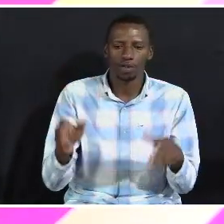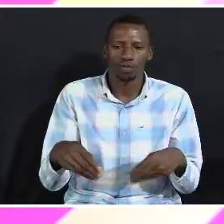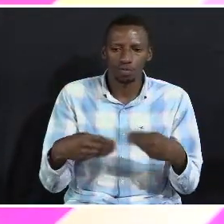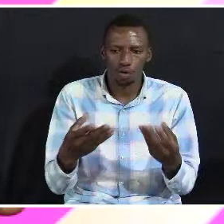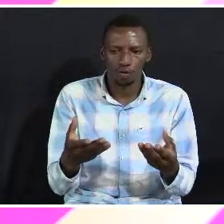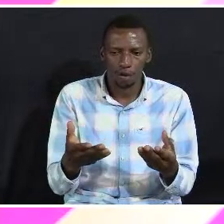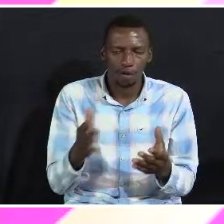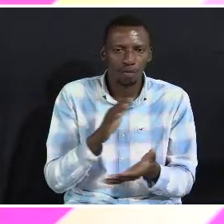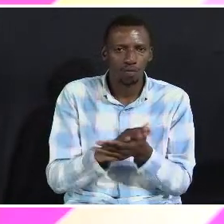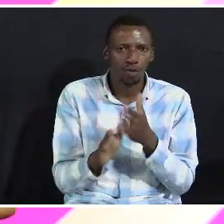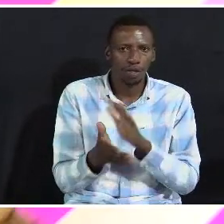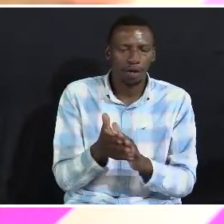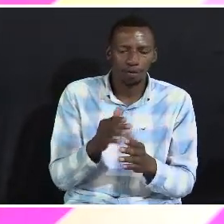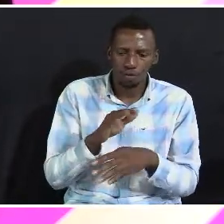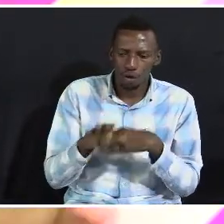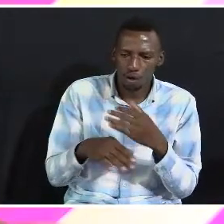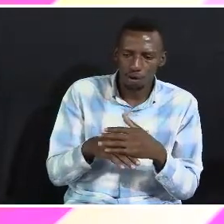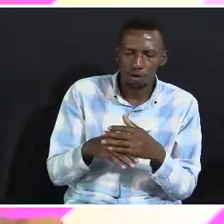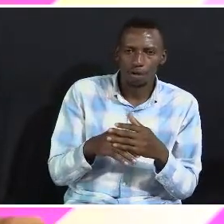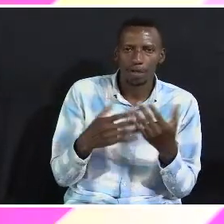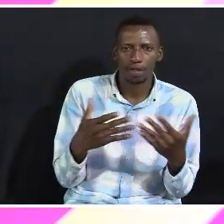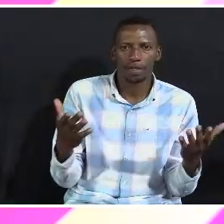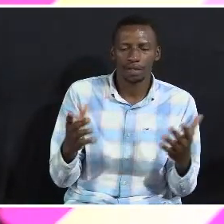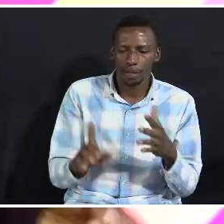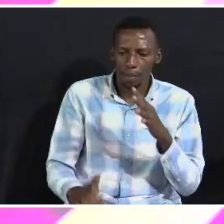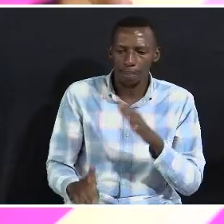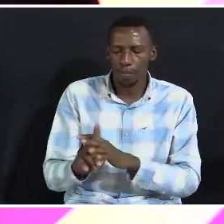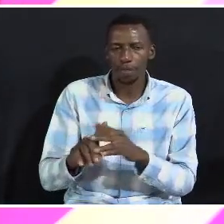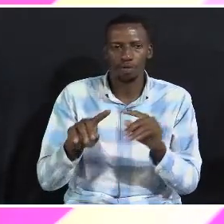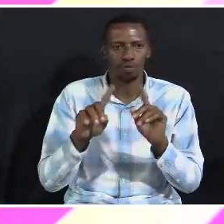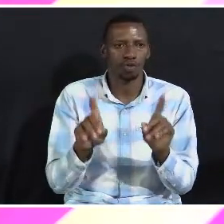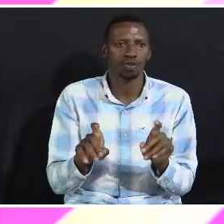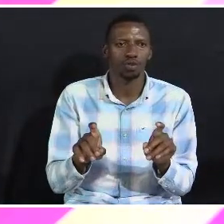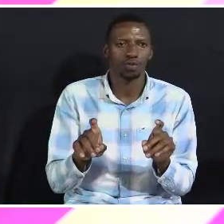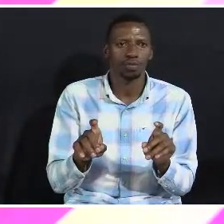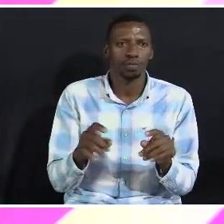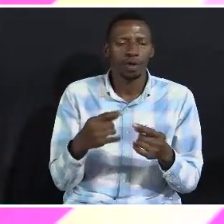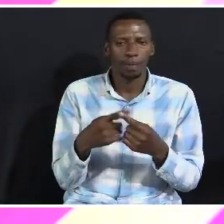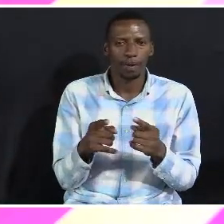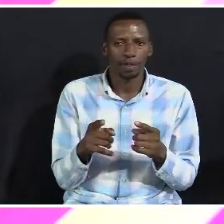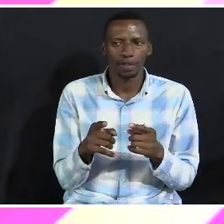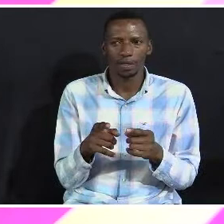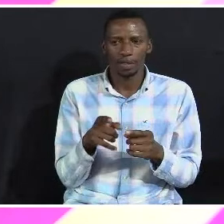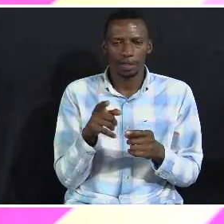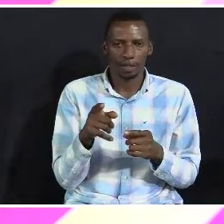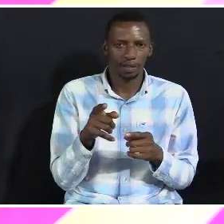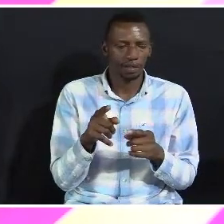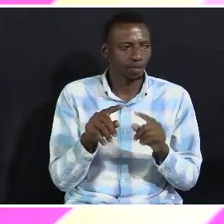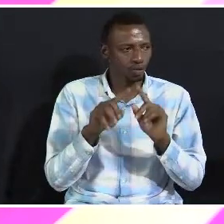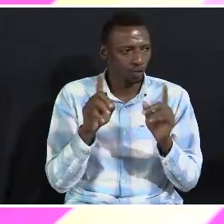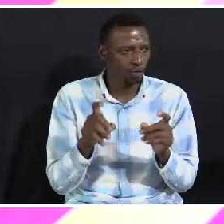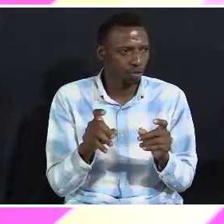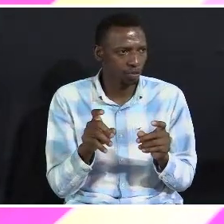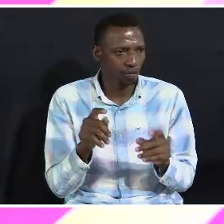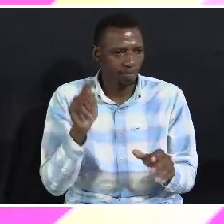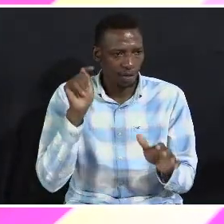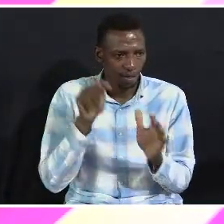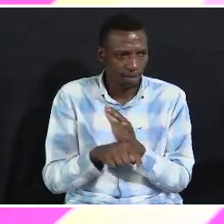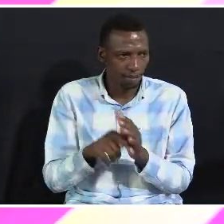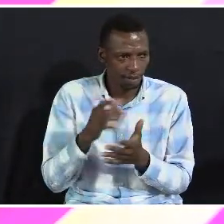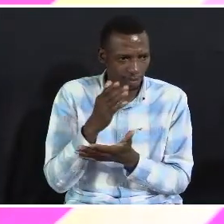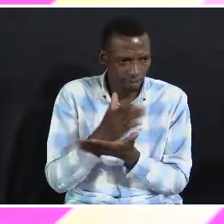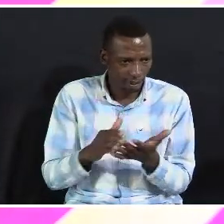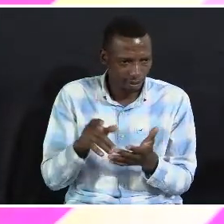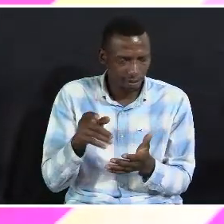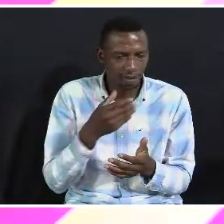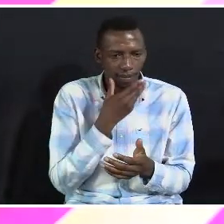needed facilities, came up with a question that, like a poisoned arrow, went into the deepest part of this